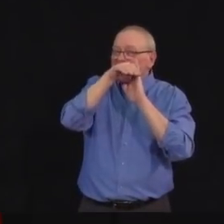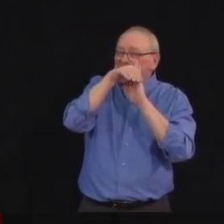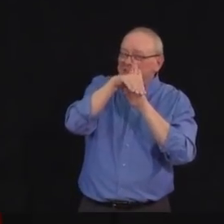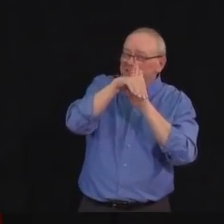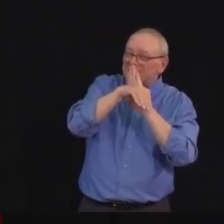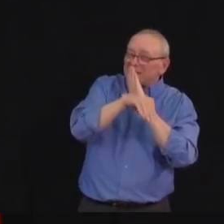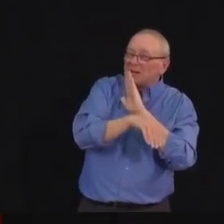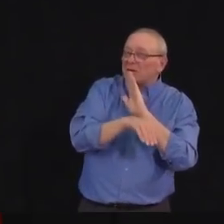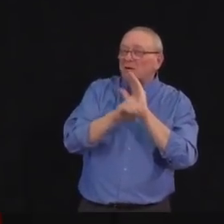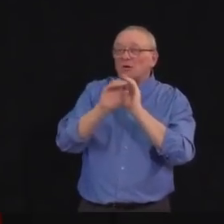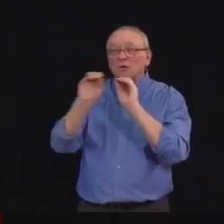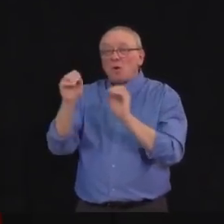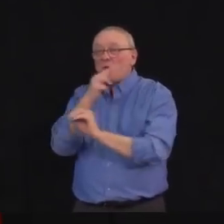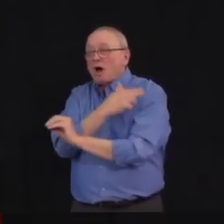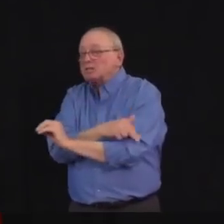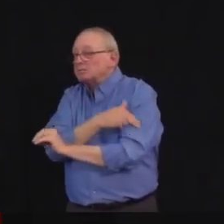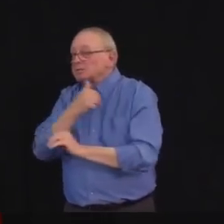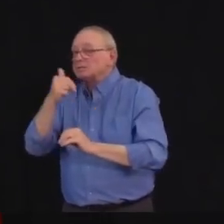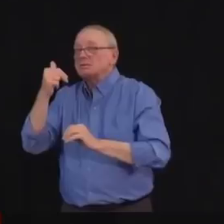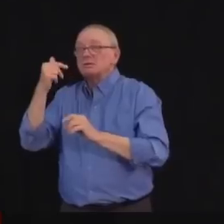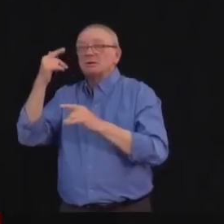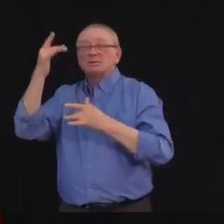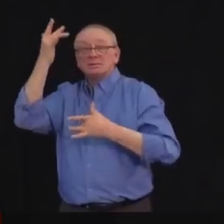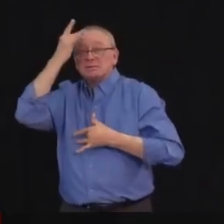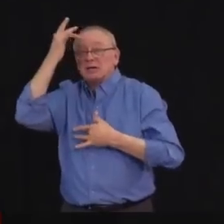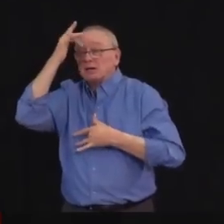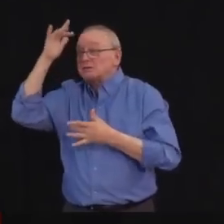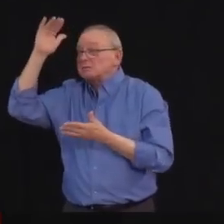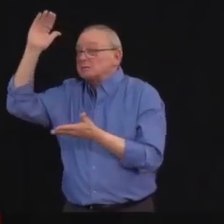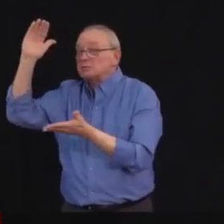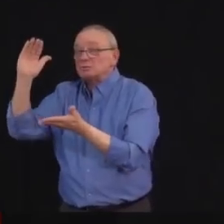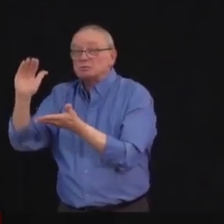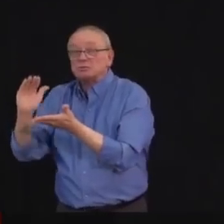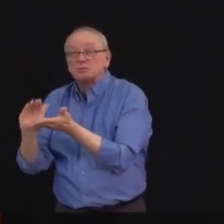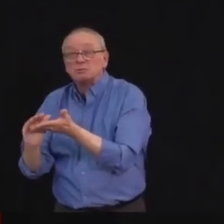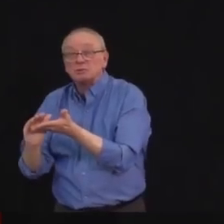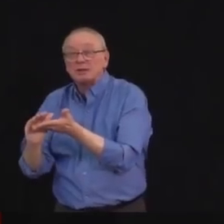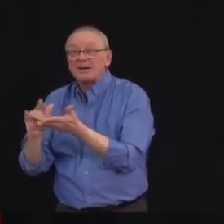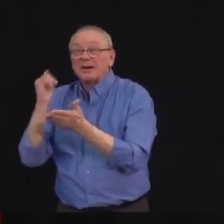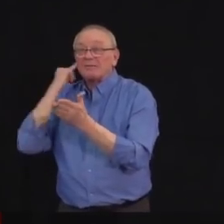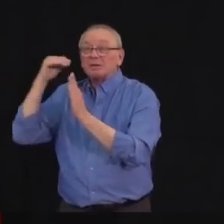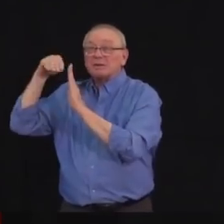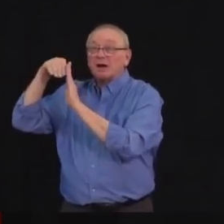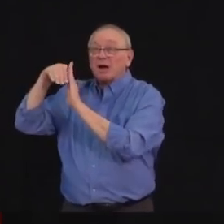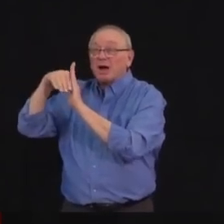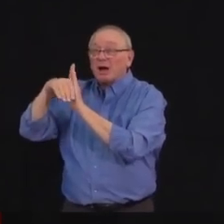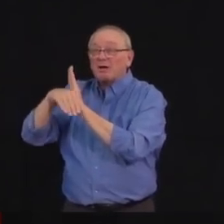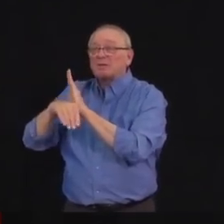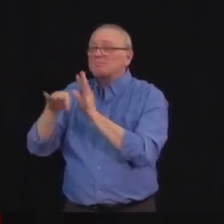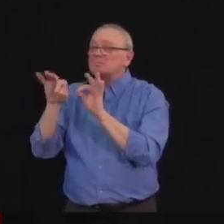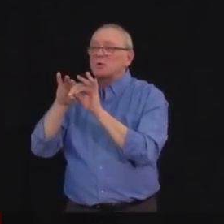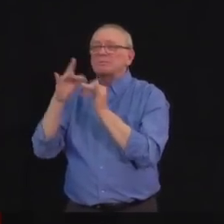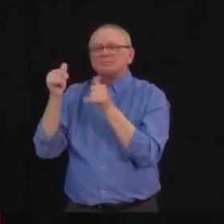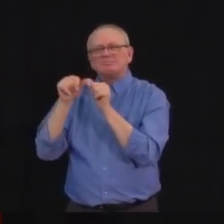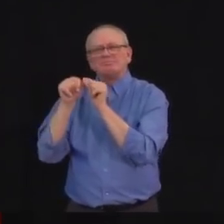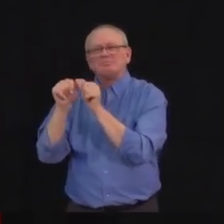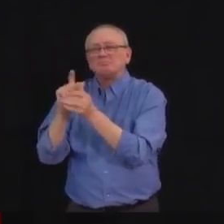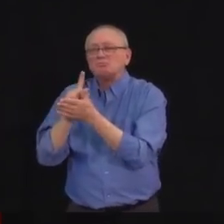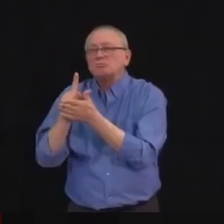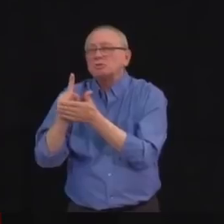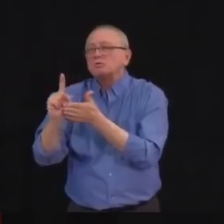well over a time period of 1 to 2 weeks. But that also has to be taken into